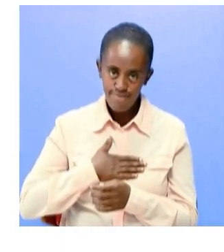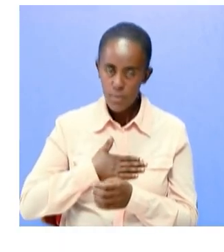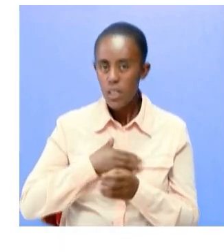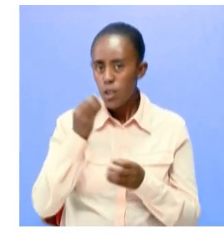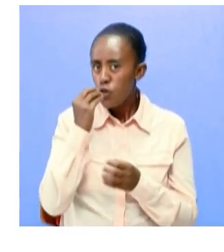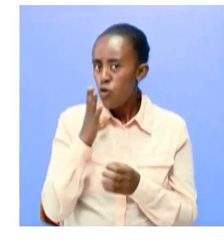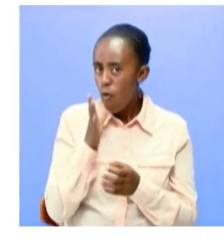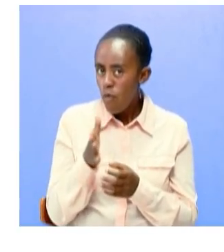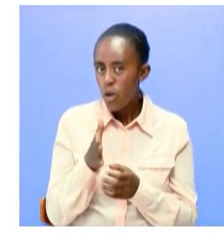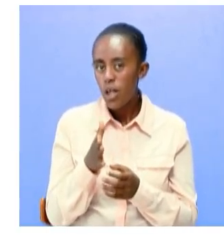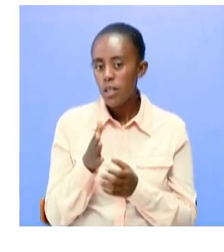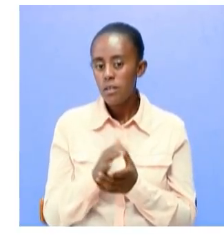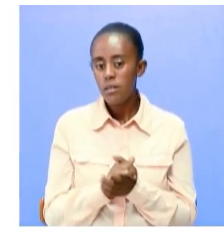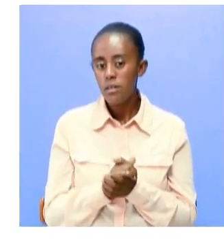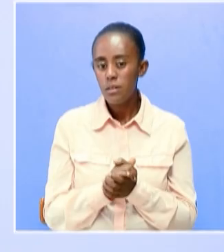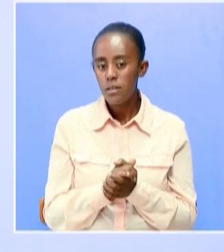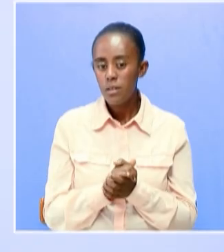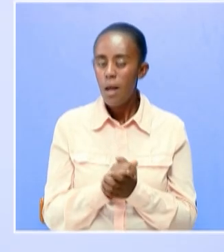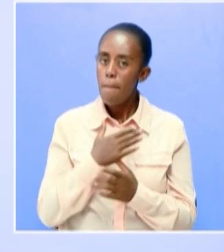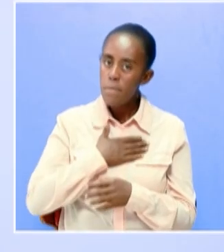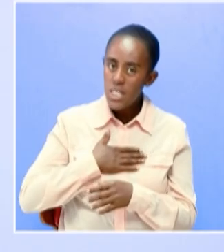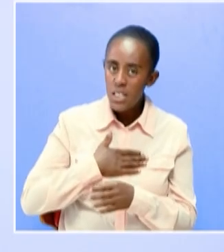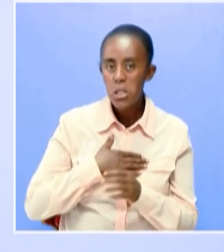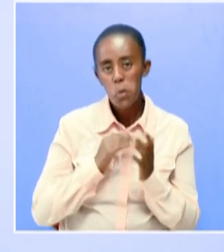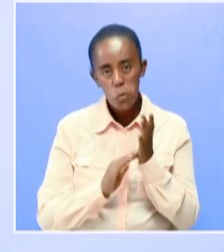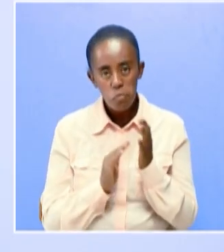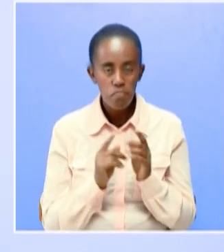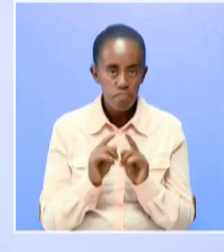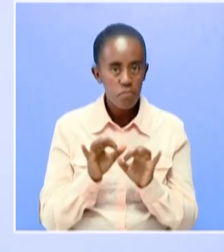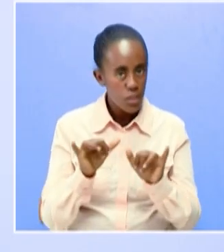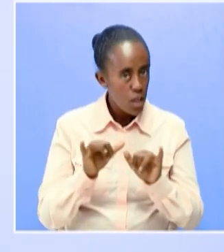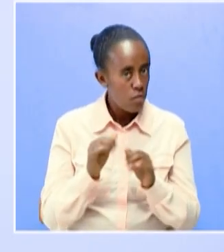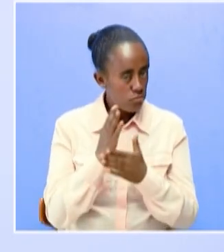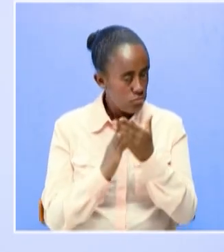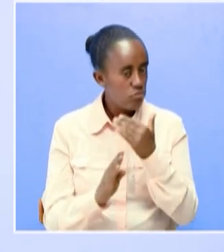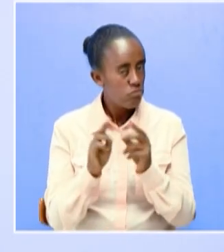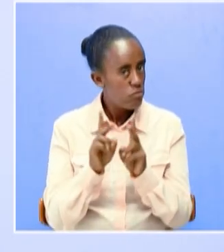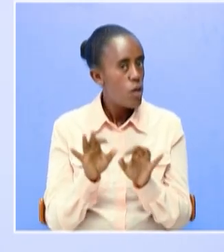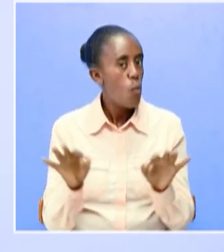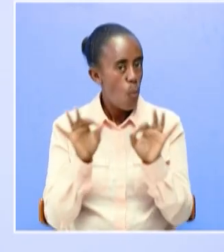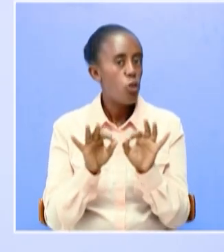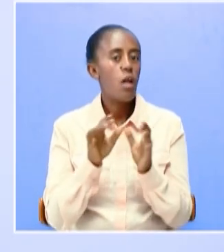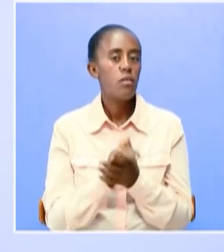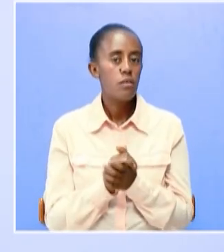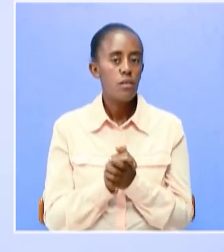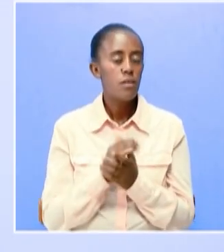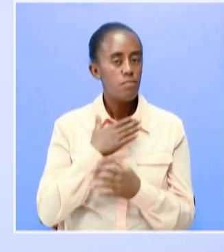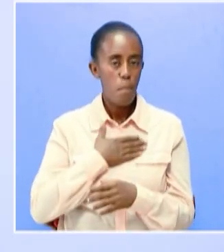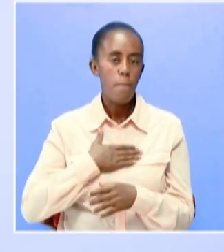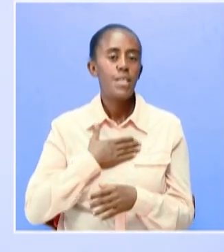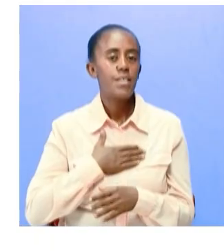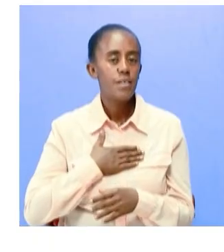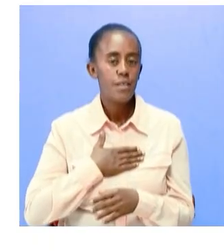forget to use using such kinds of expressions because it's very important. Please